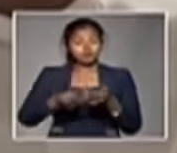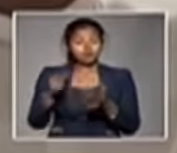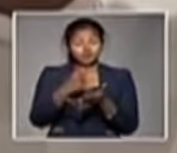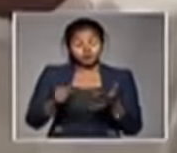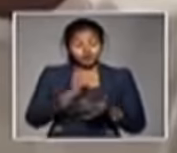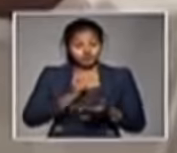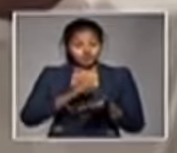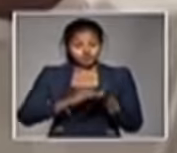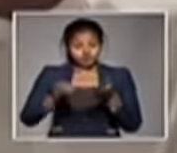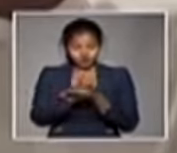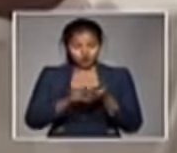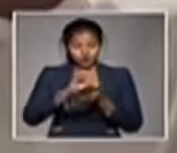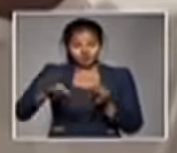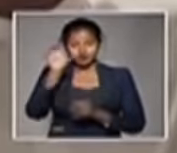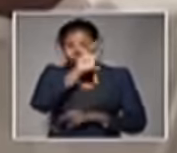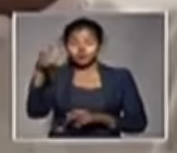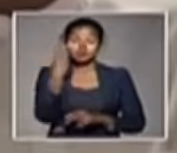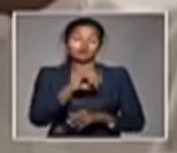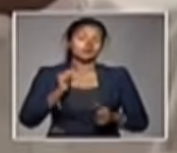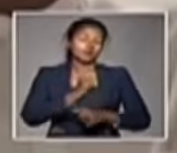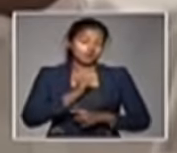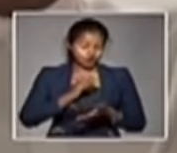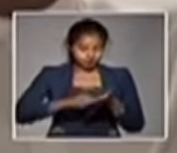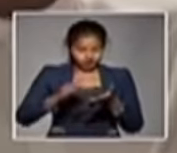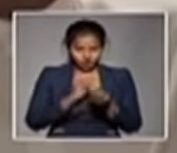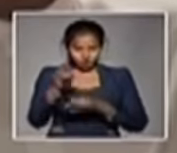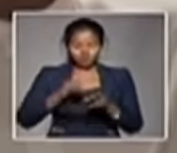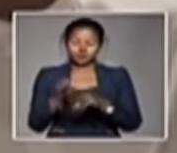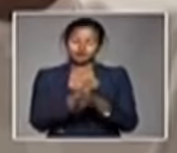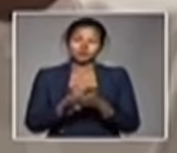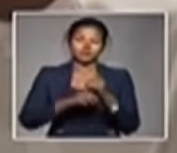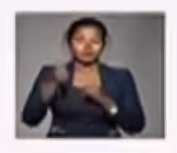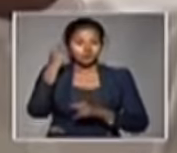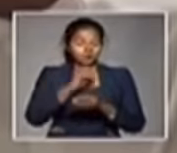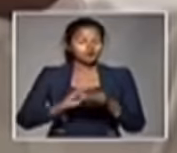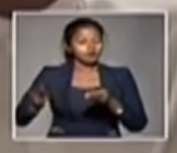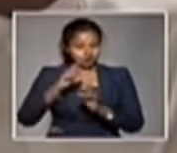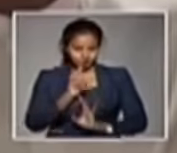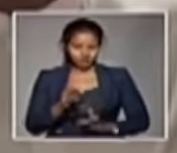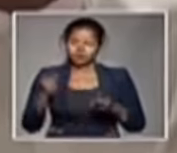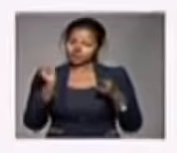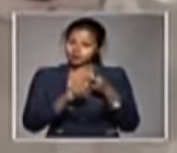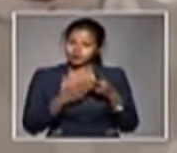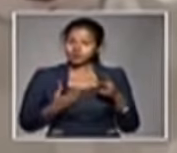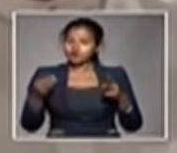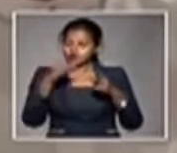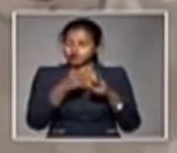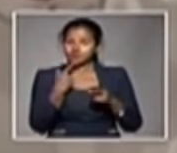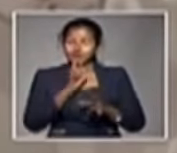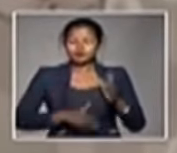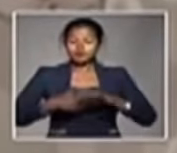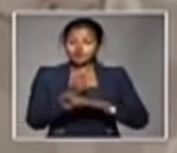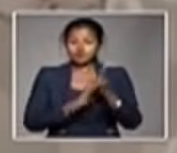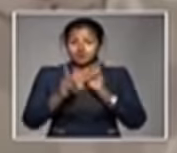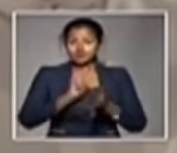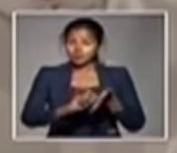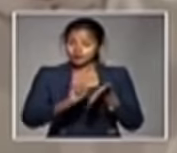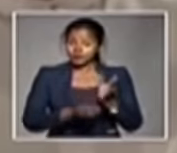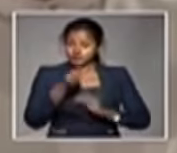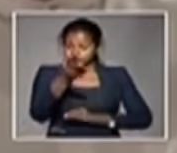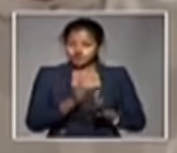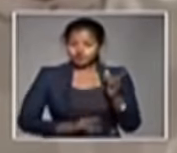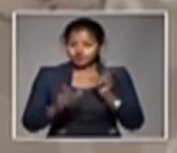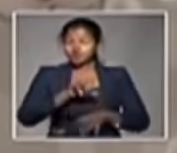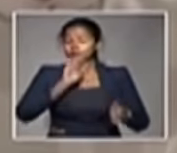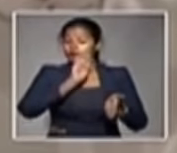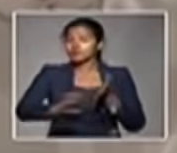provisions on dual citizenship, and those who went against the party decision in Parliament. Secondly, we are going to inform the Speaker in writing to remove these members who went